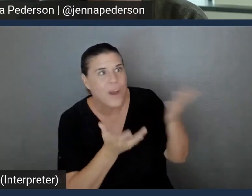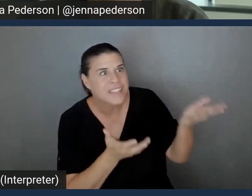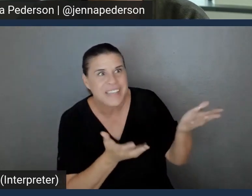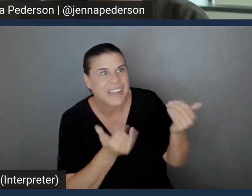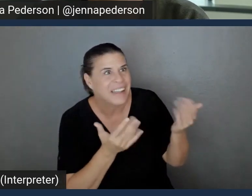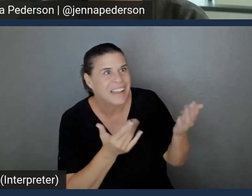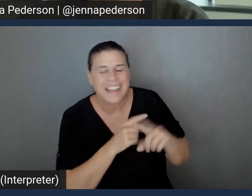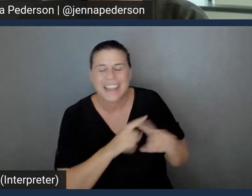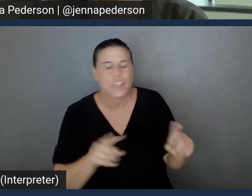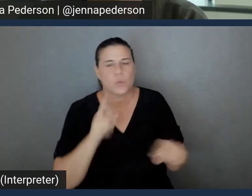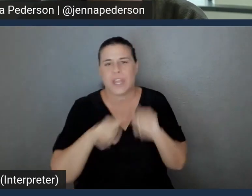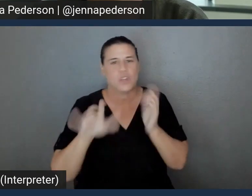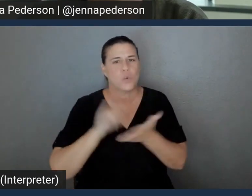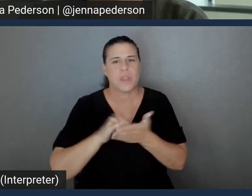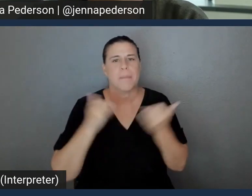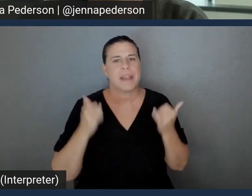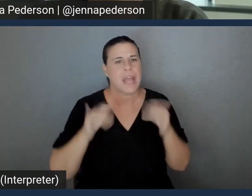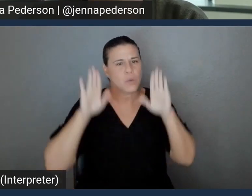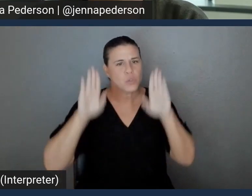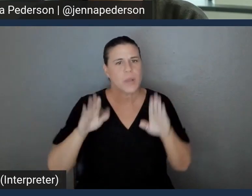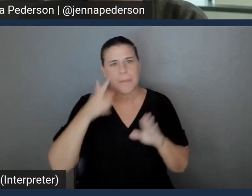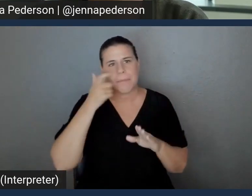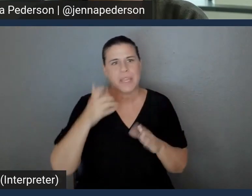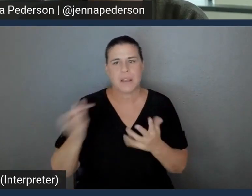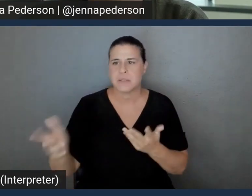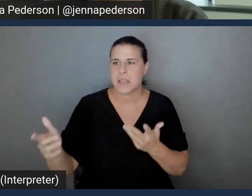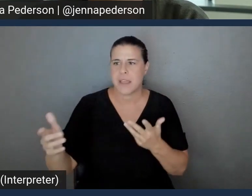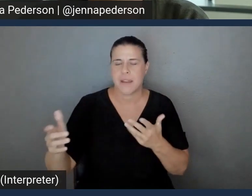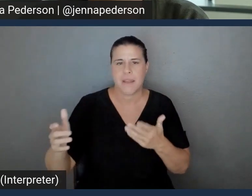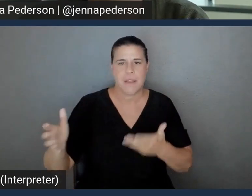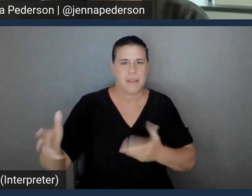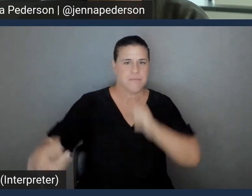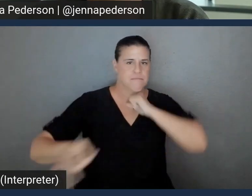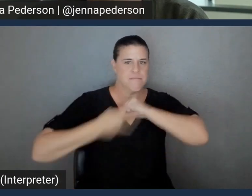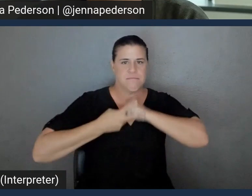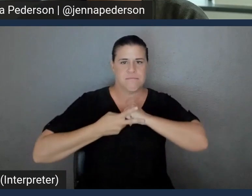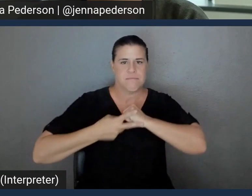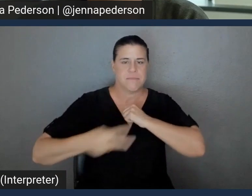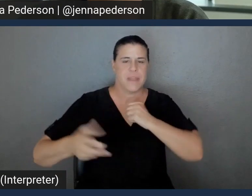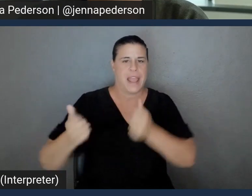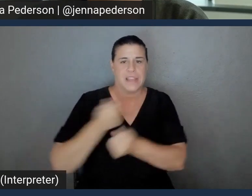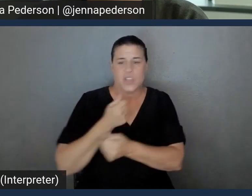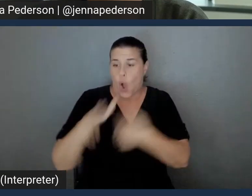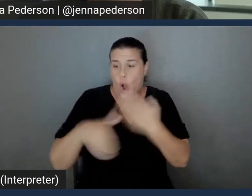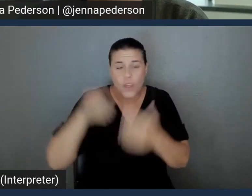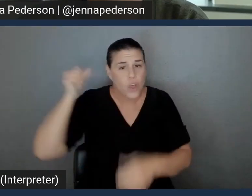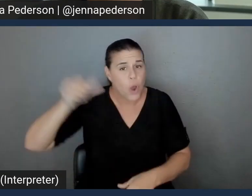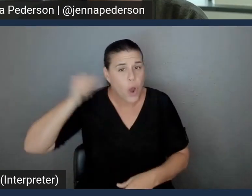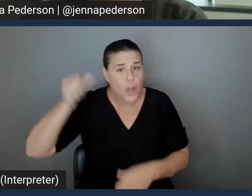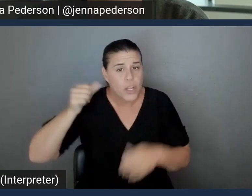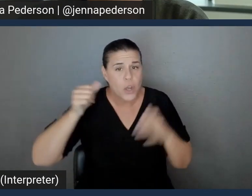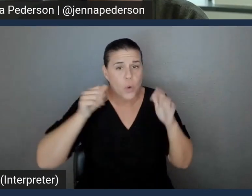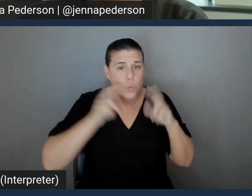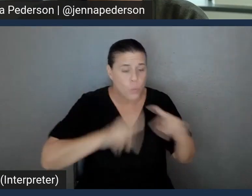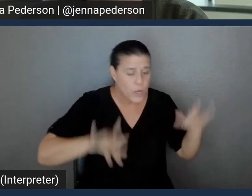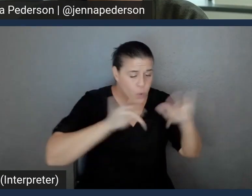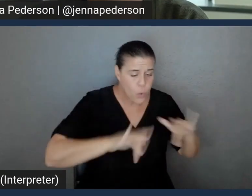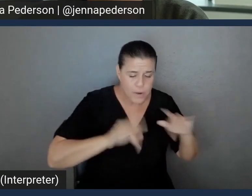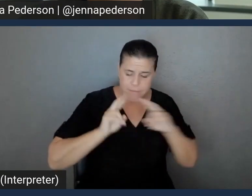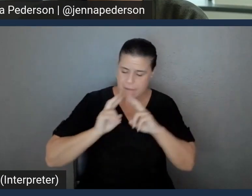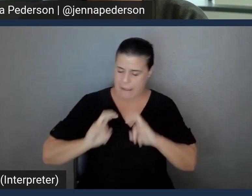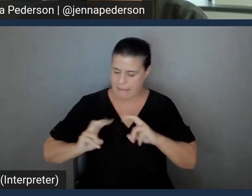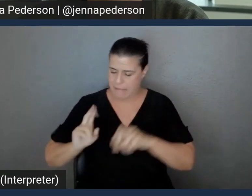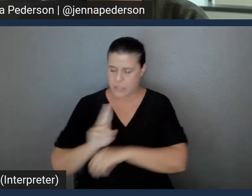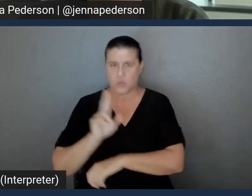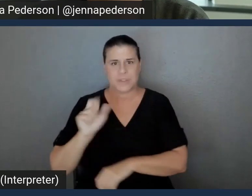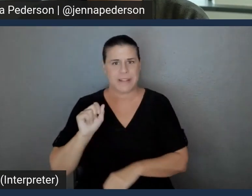is great because it actually picks up all the audio. It takes the audio recording and actually analyzes it using AI to kind of